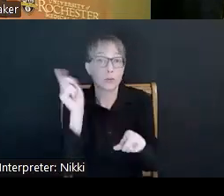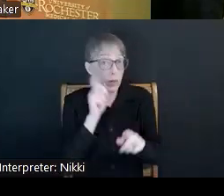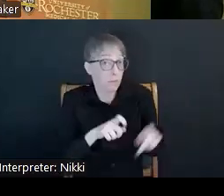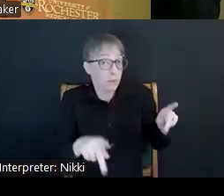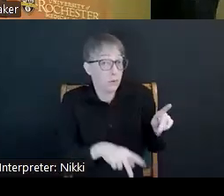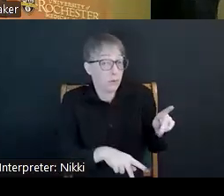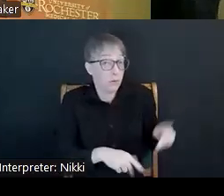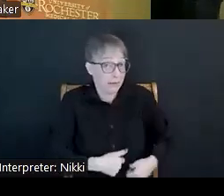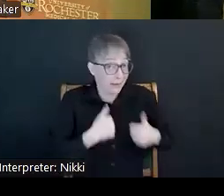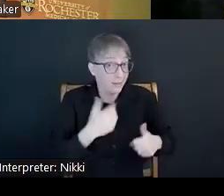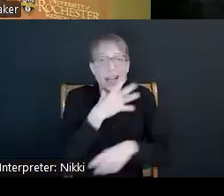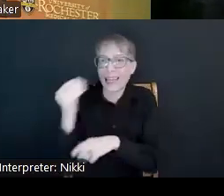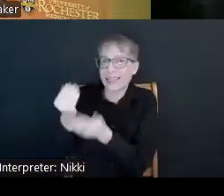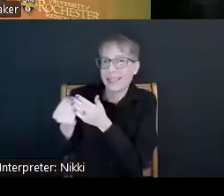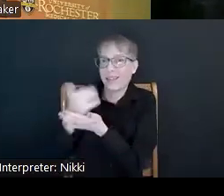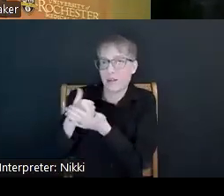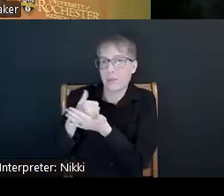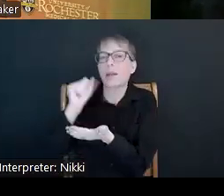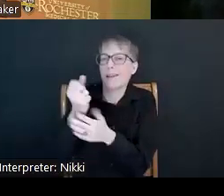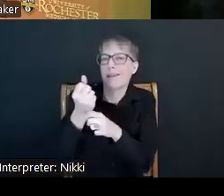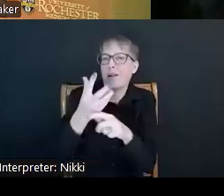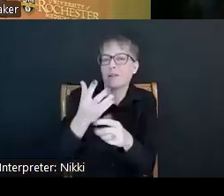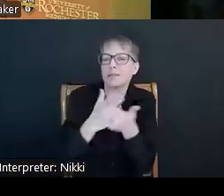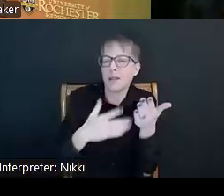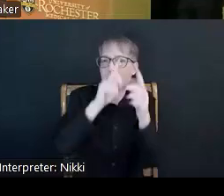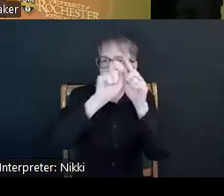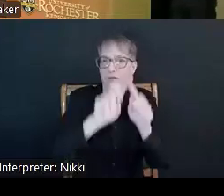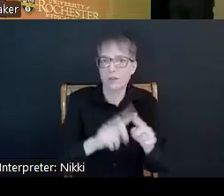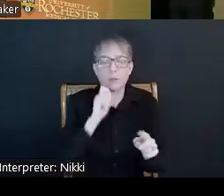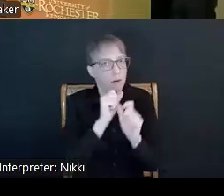huge difference, but not all of the difference. So what else is going on here?